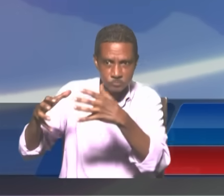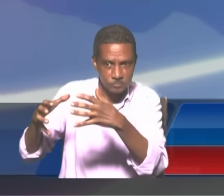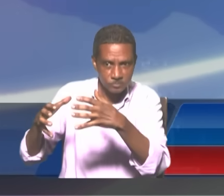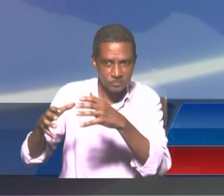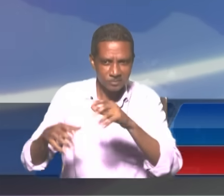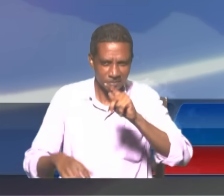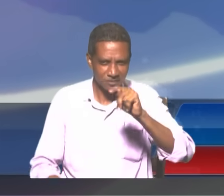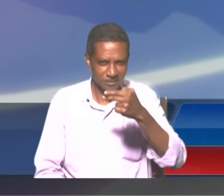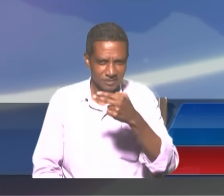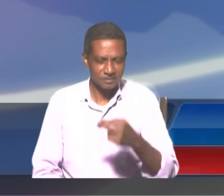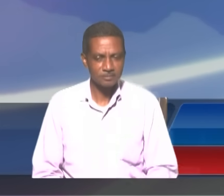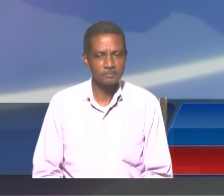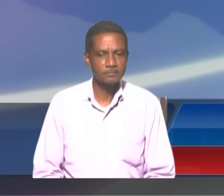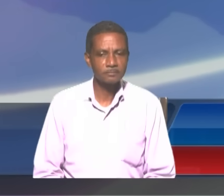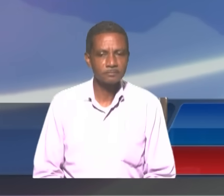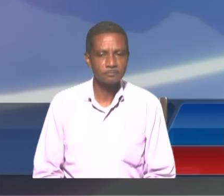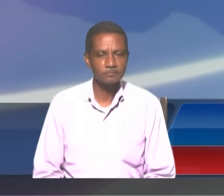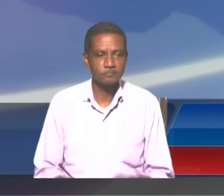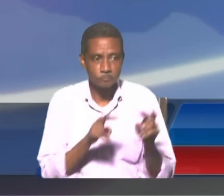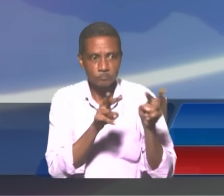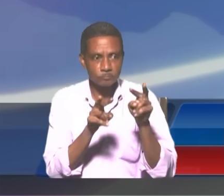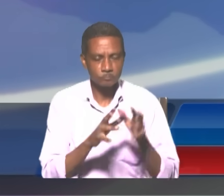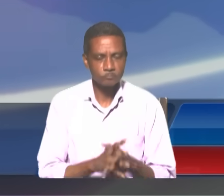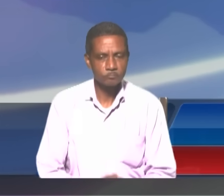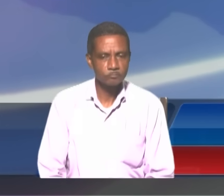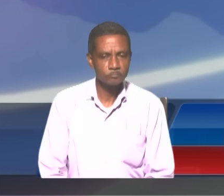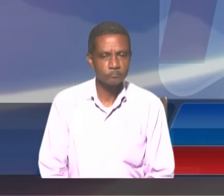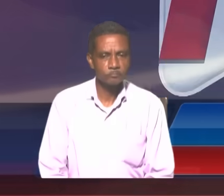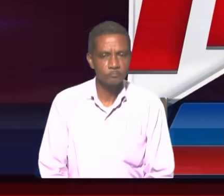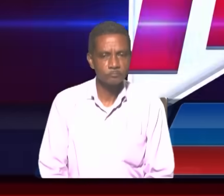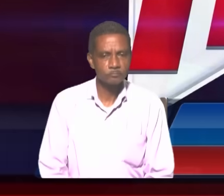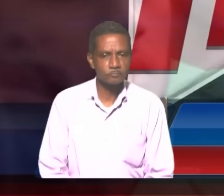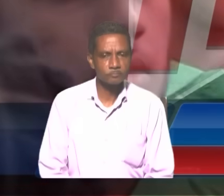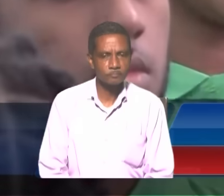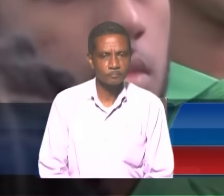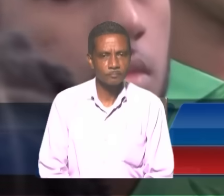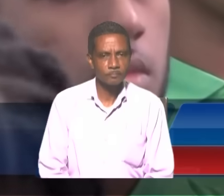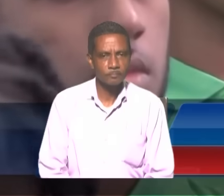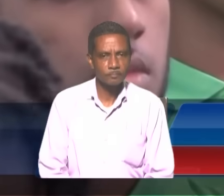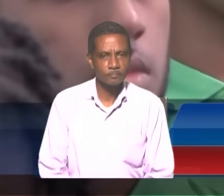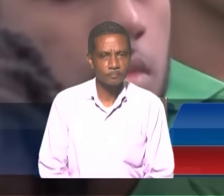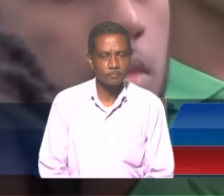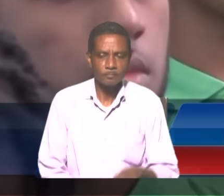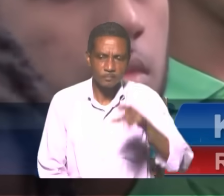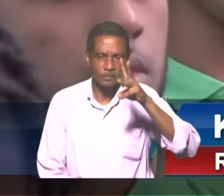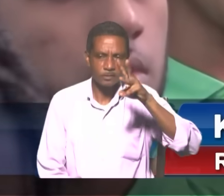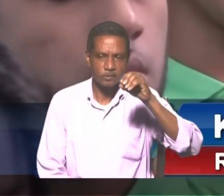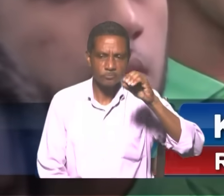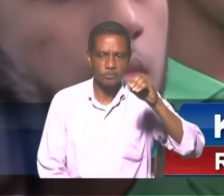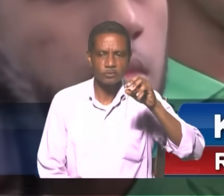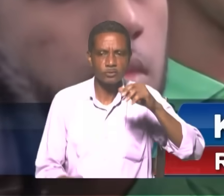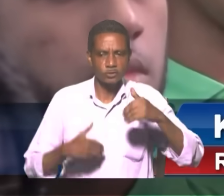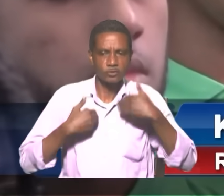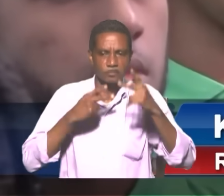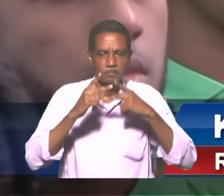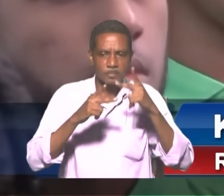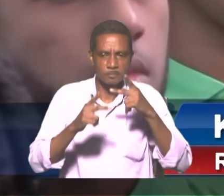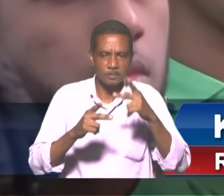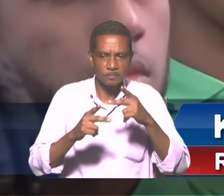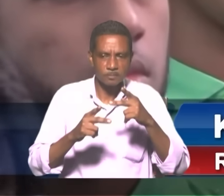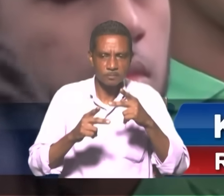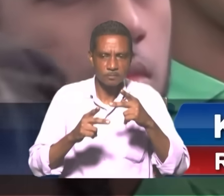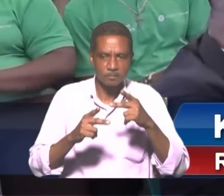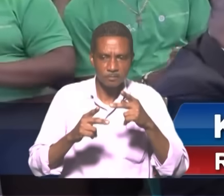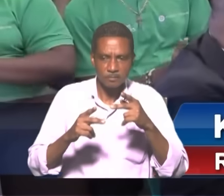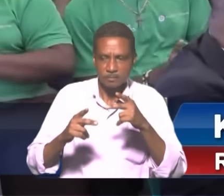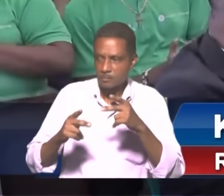at the Diplomatic Centre. Carrie Roberts tells us more in this report. 600 young people out of 17,000 applicants